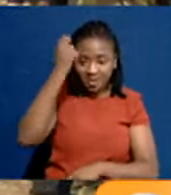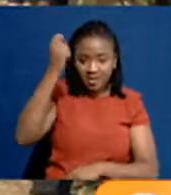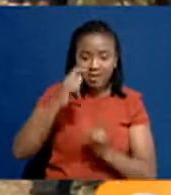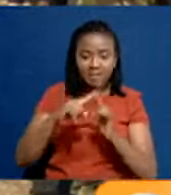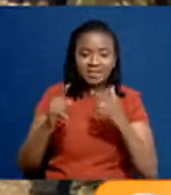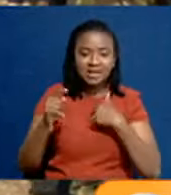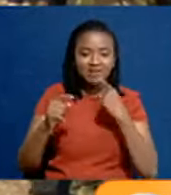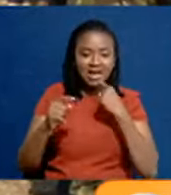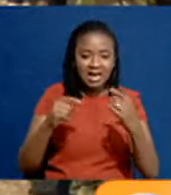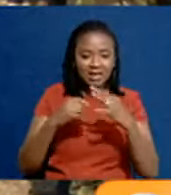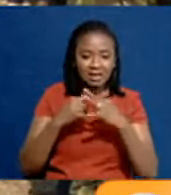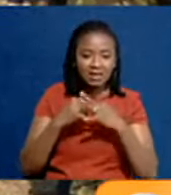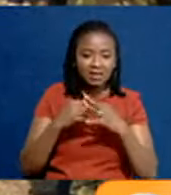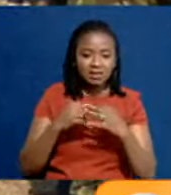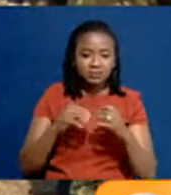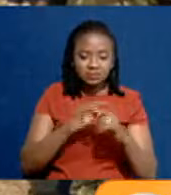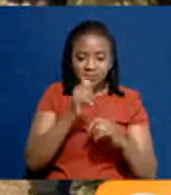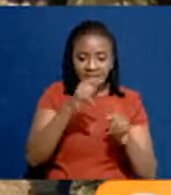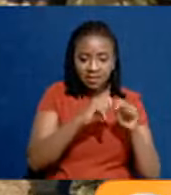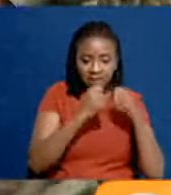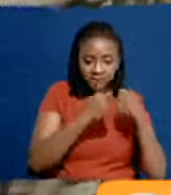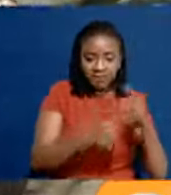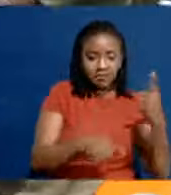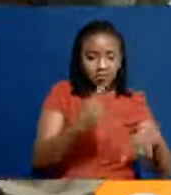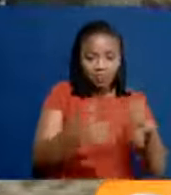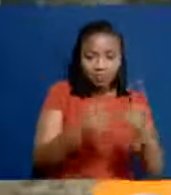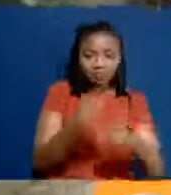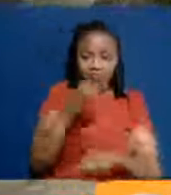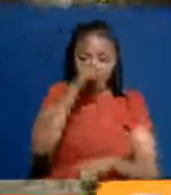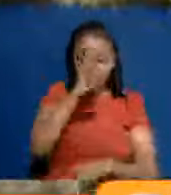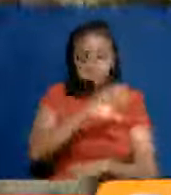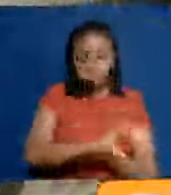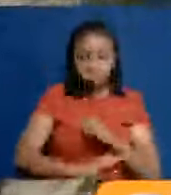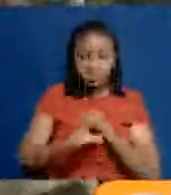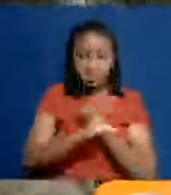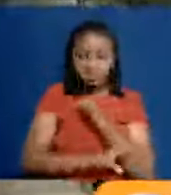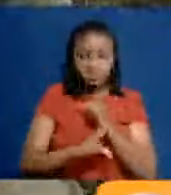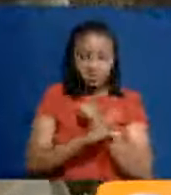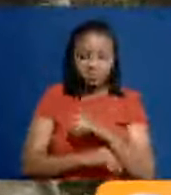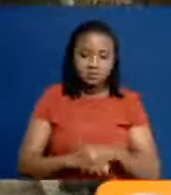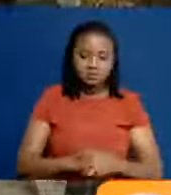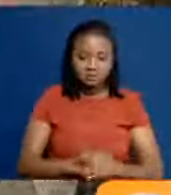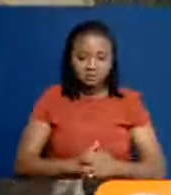ranger teams competing in 20 countries across the continent. Saba! Yeah. Saba! Yeah.